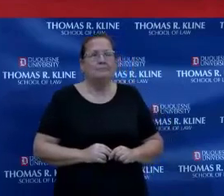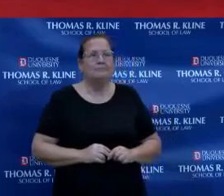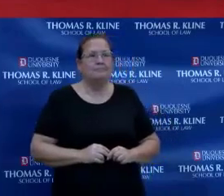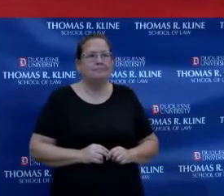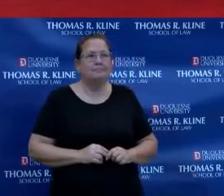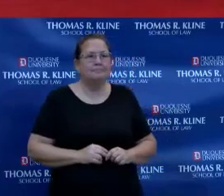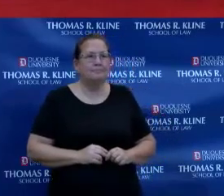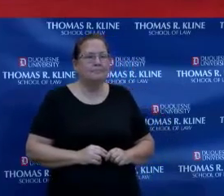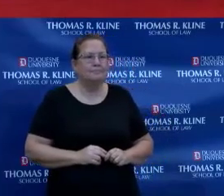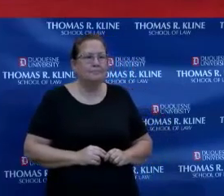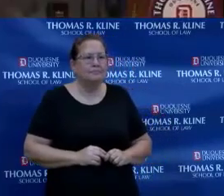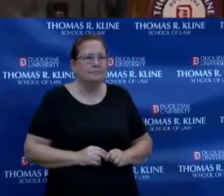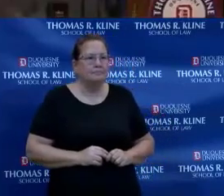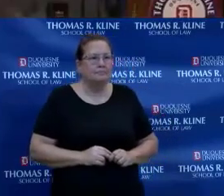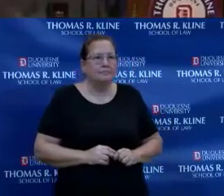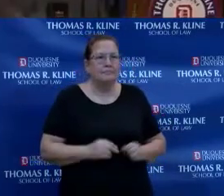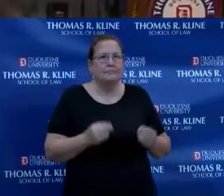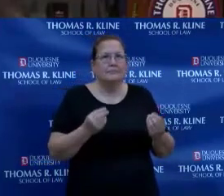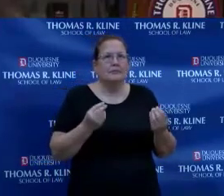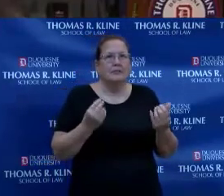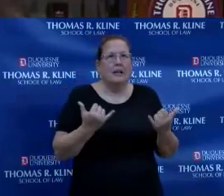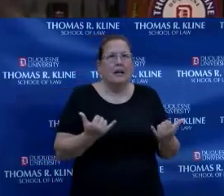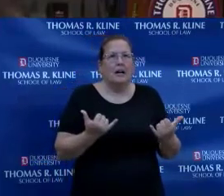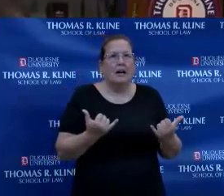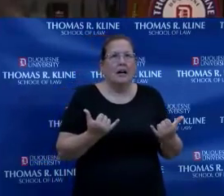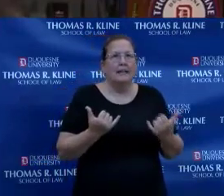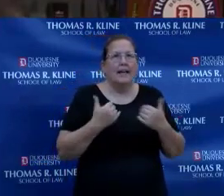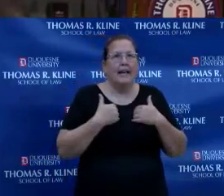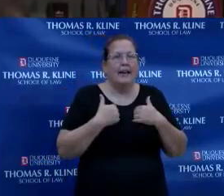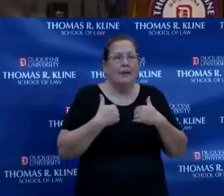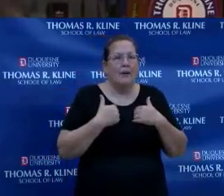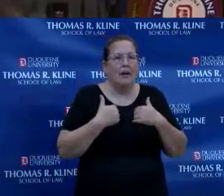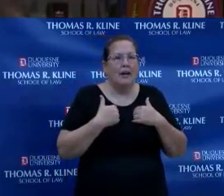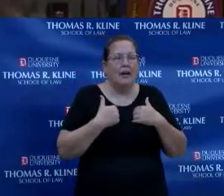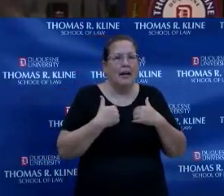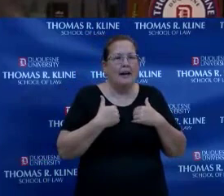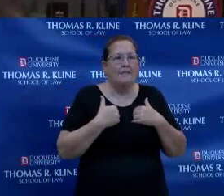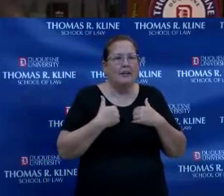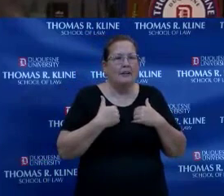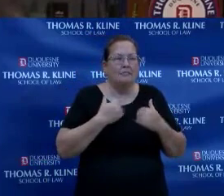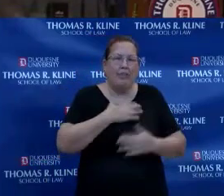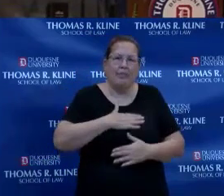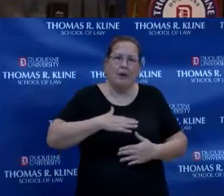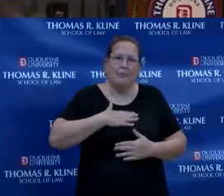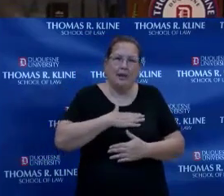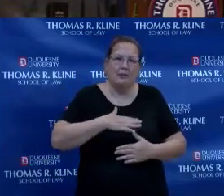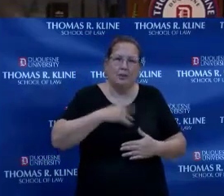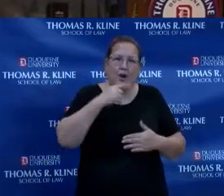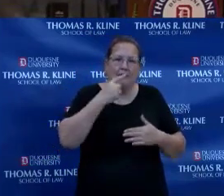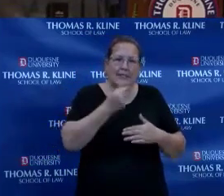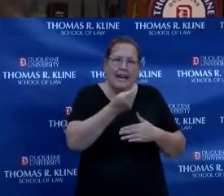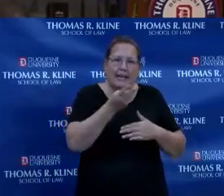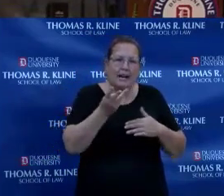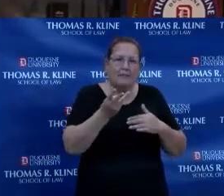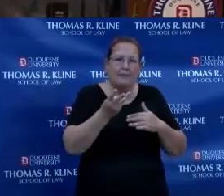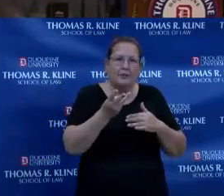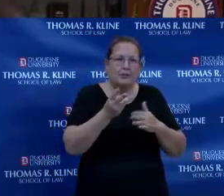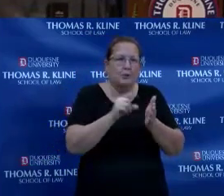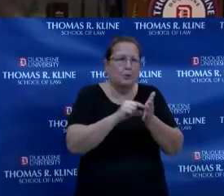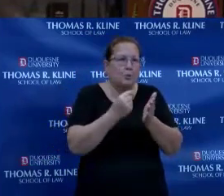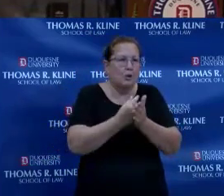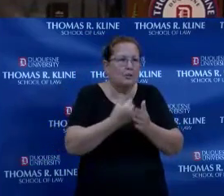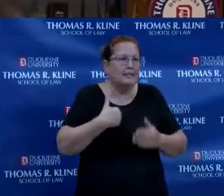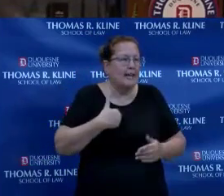I now have the pleasure of announcing several important awards that are bestowed at commencement. And we are